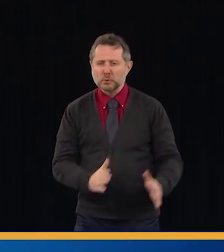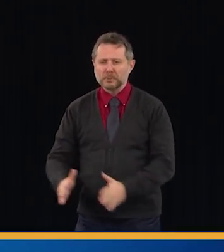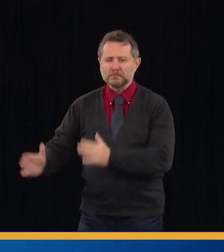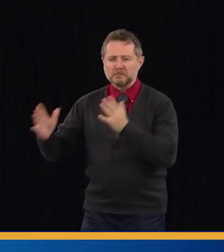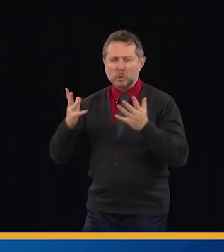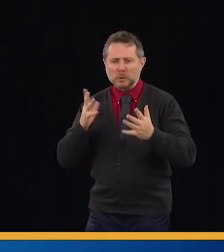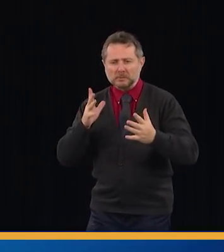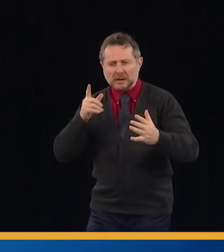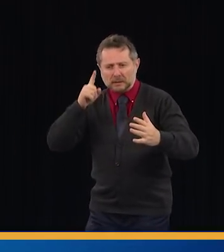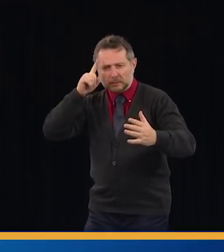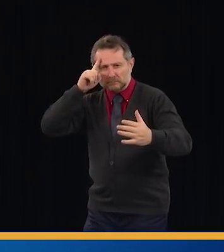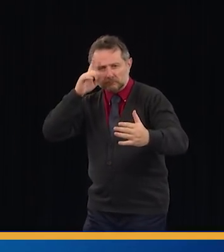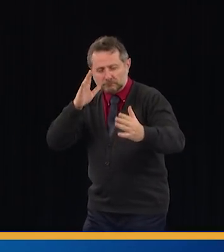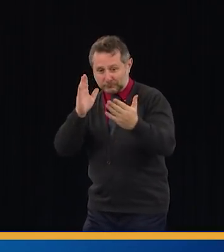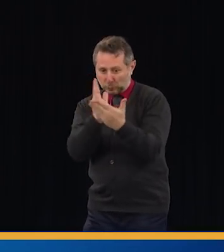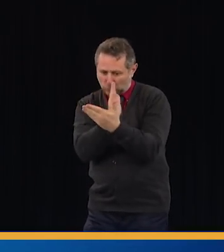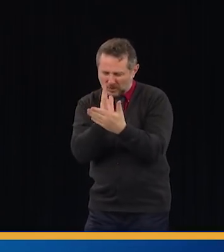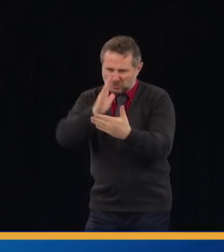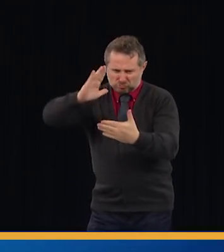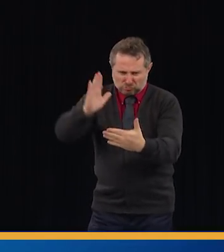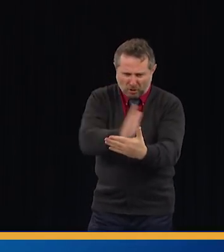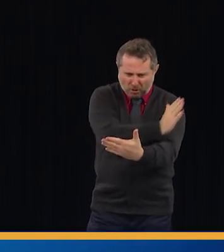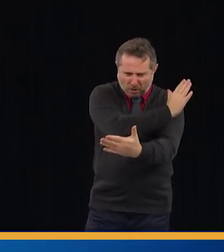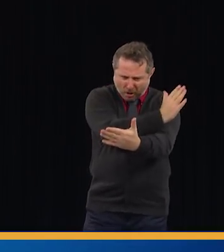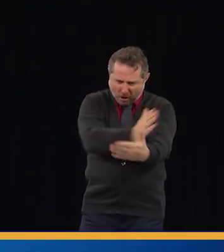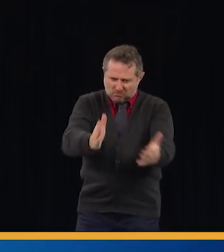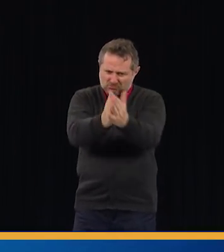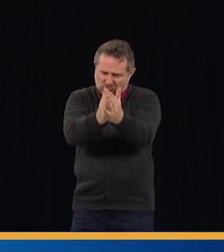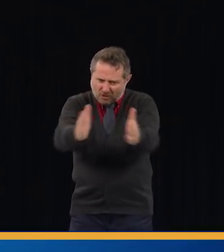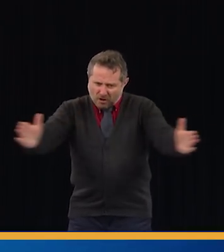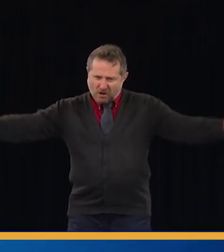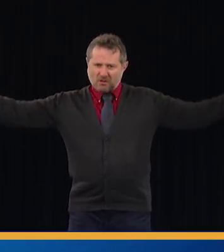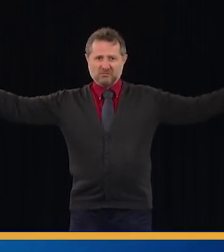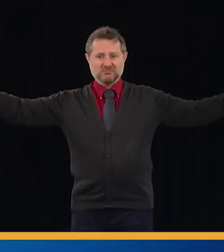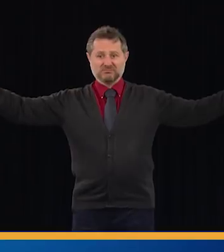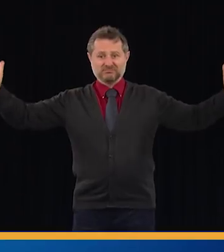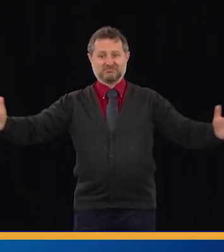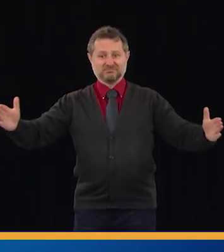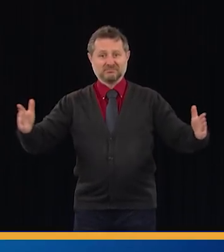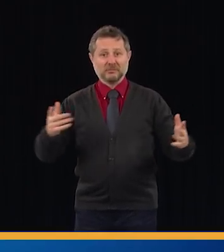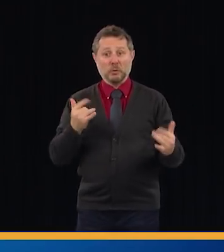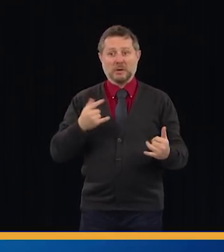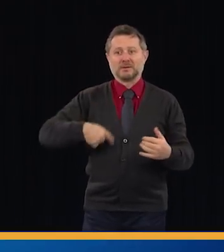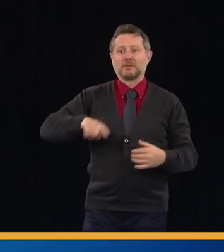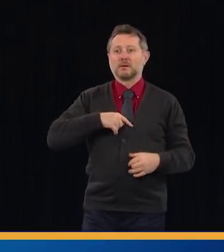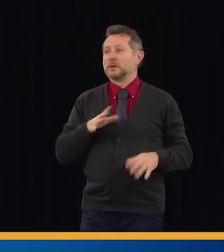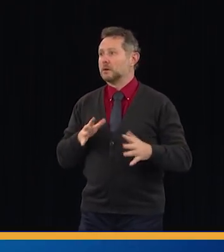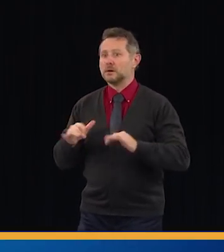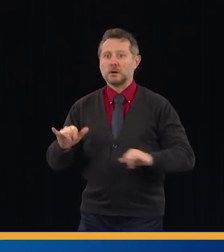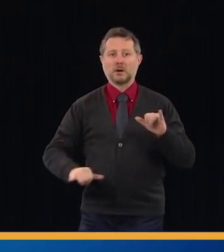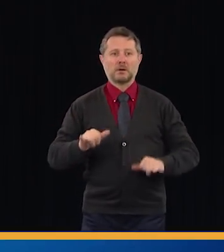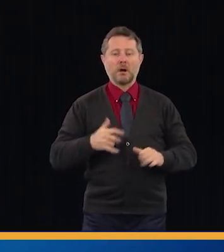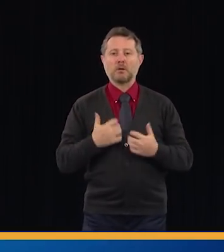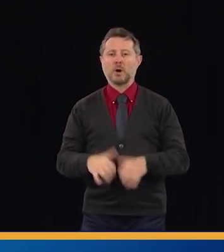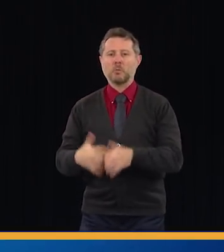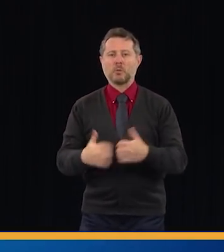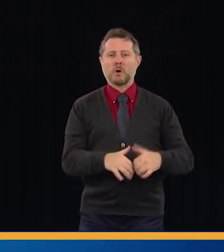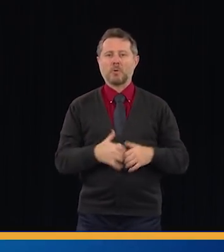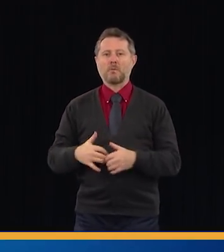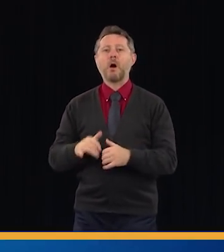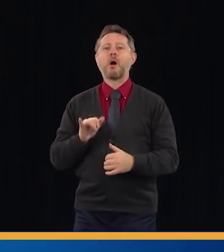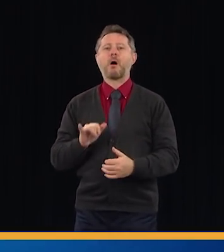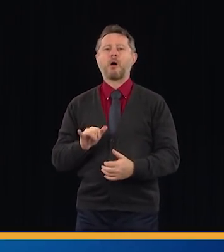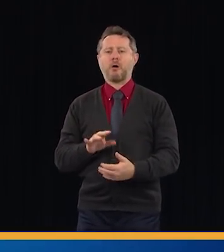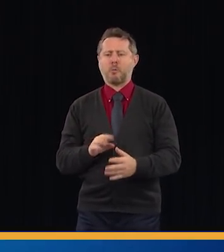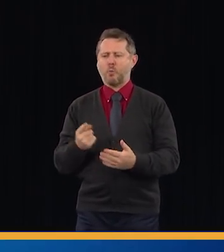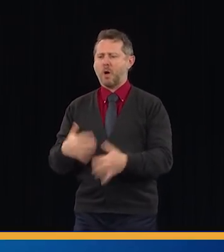system. Look at the way we're scrambling right now to make this work. We have to learn from that. I think we've